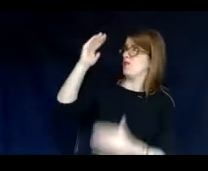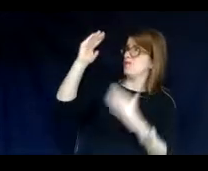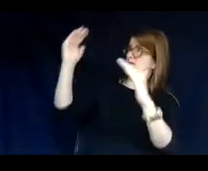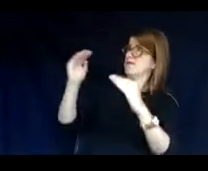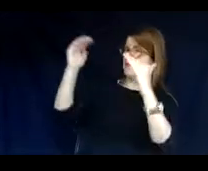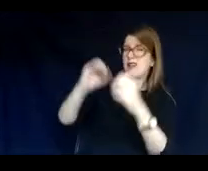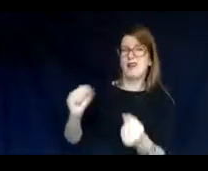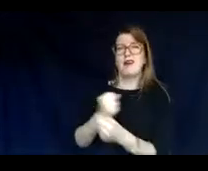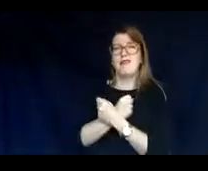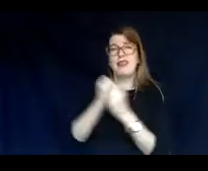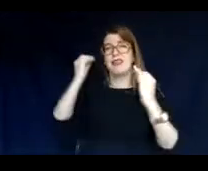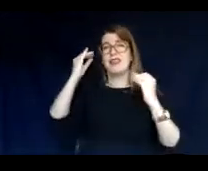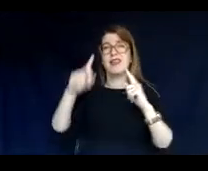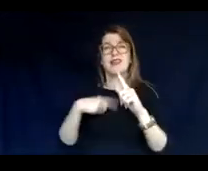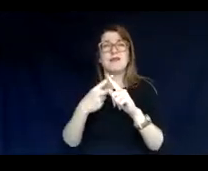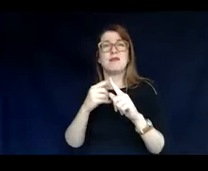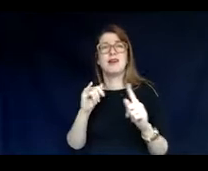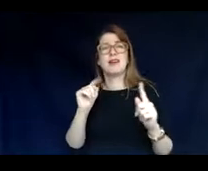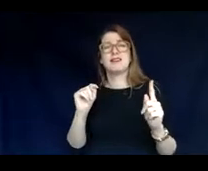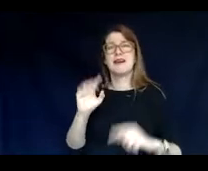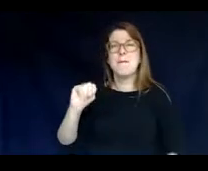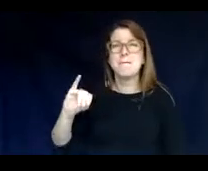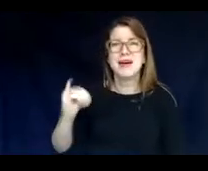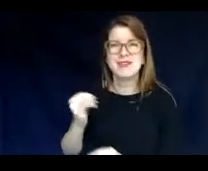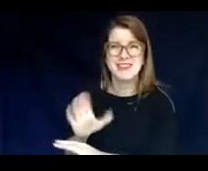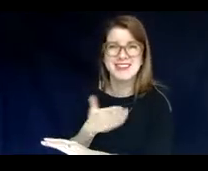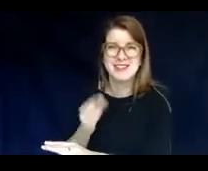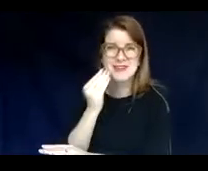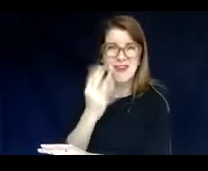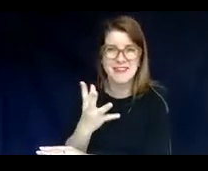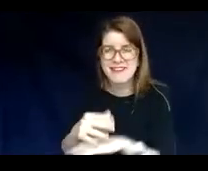Think about it. We are near higher